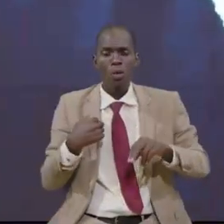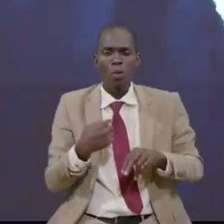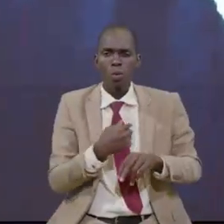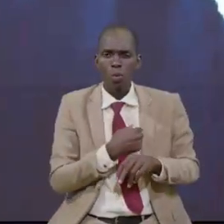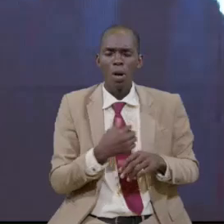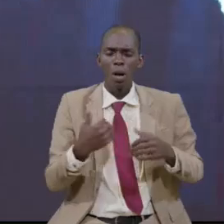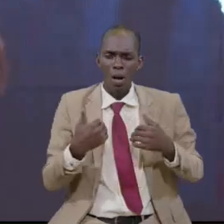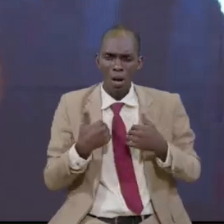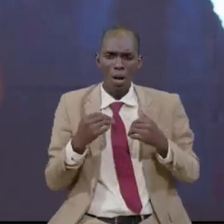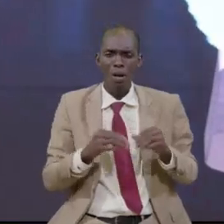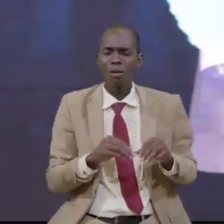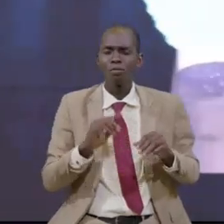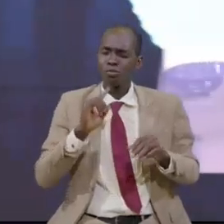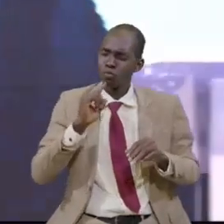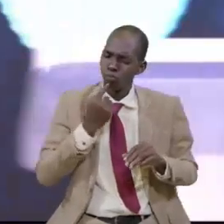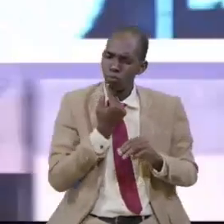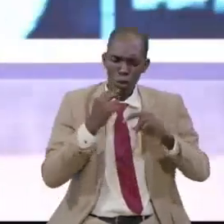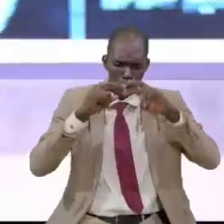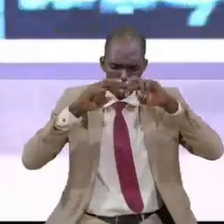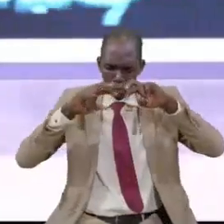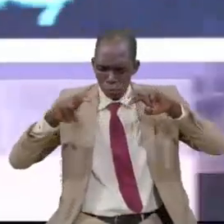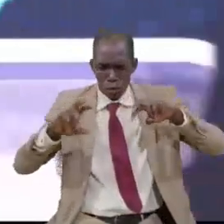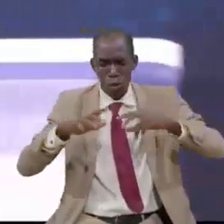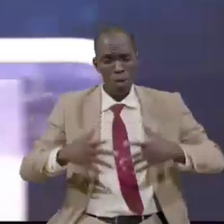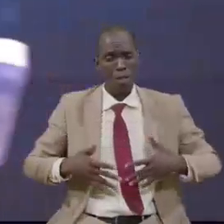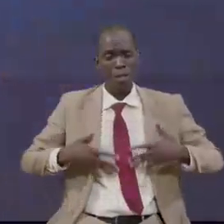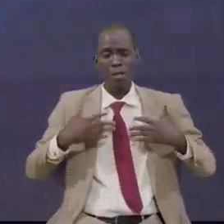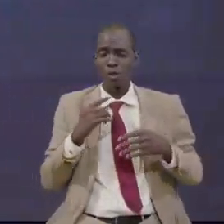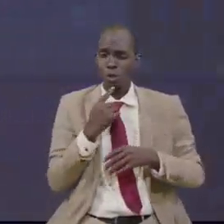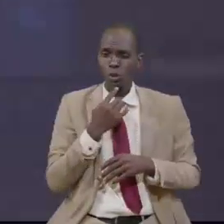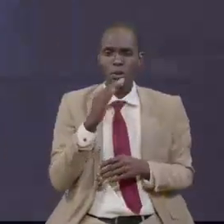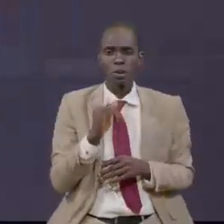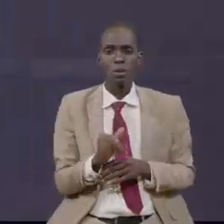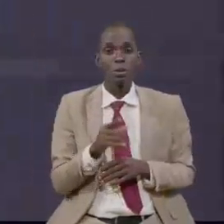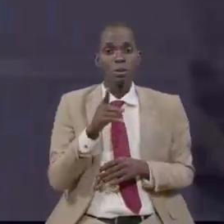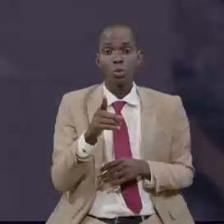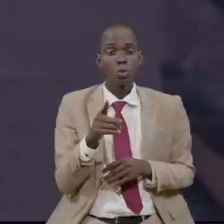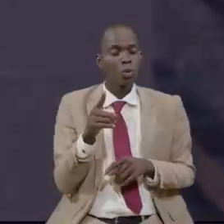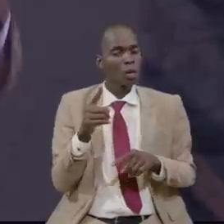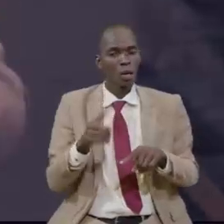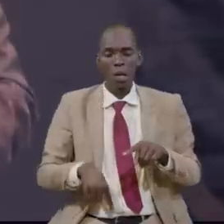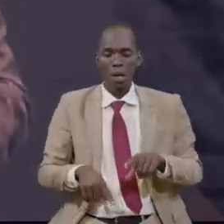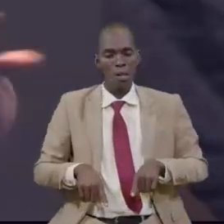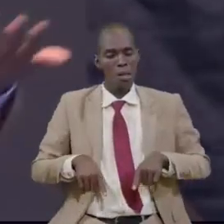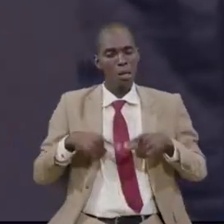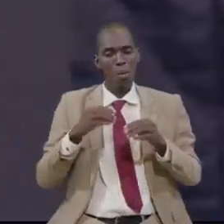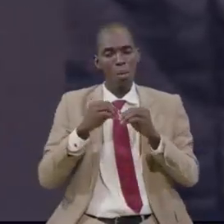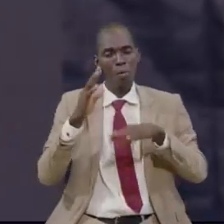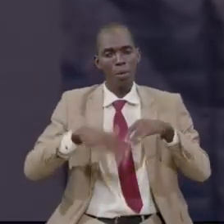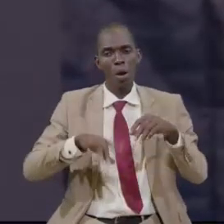test you do not have more than one month to leave those thingss of